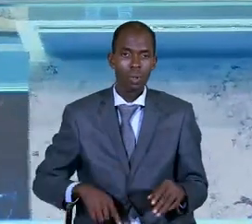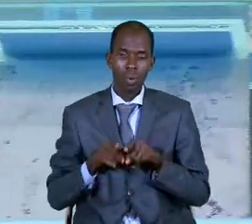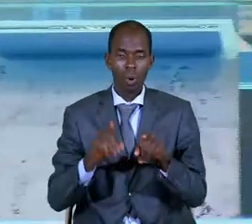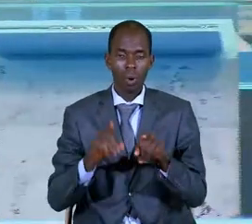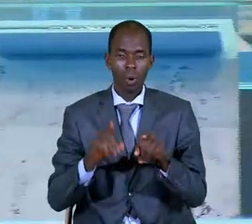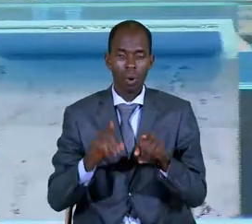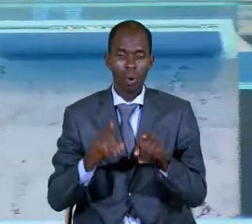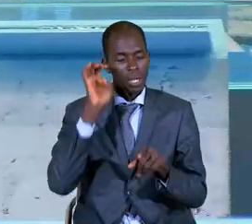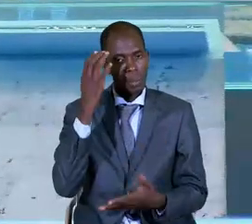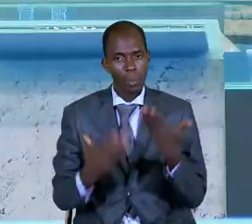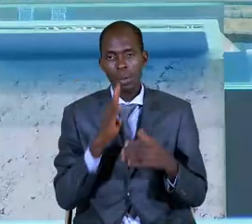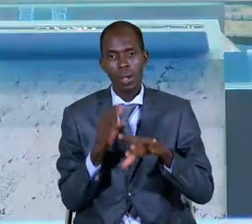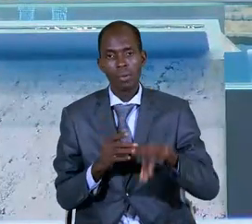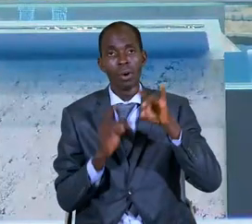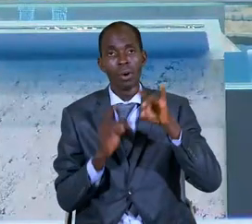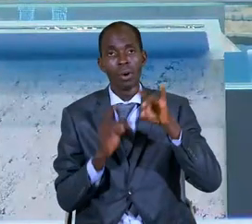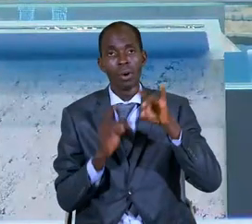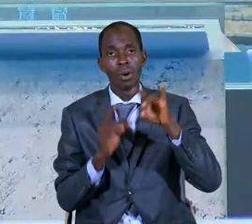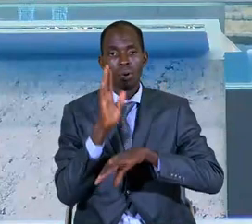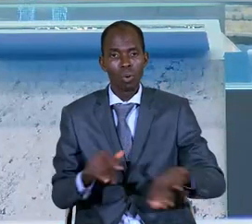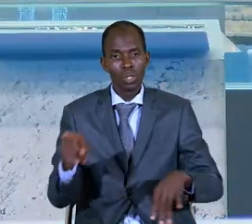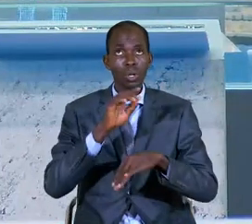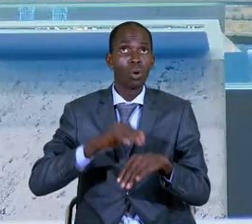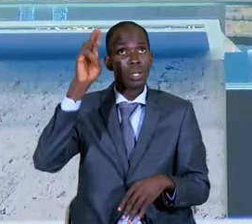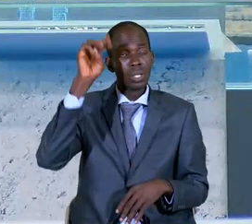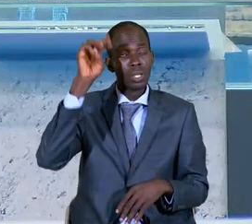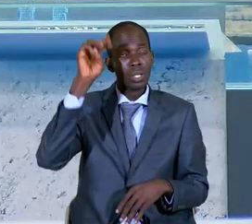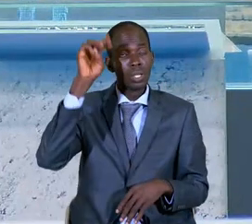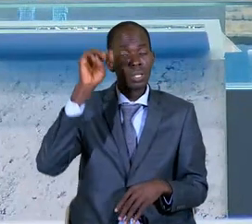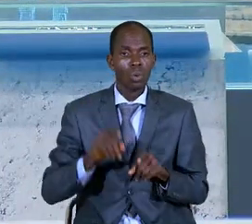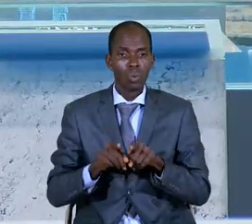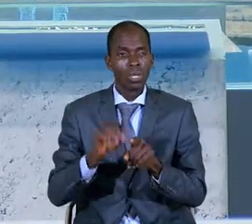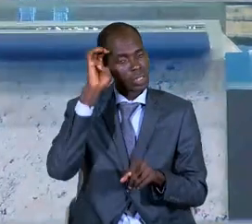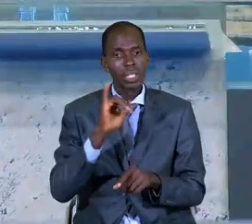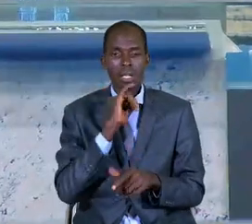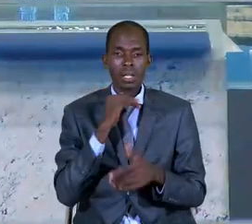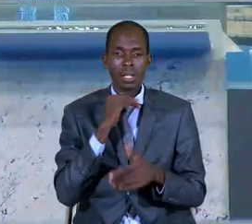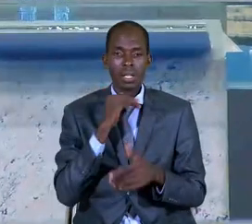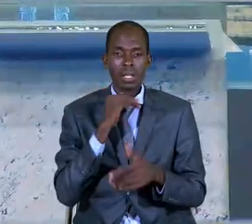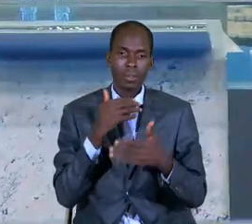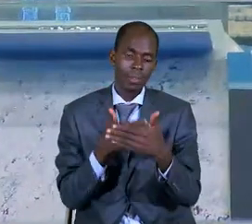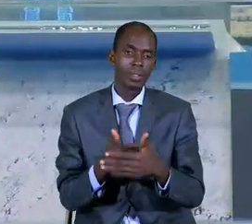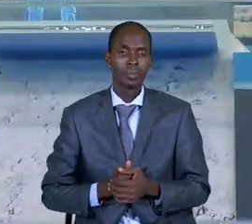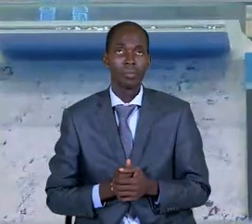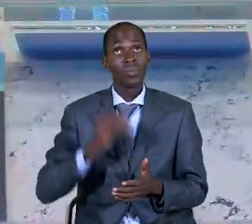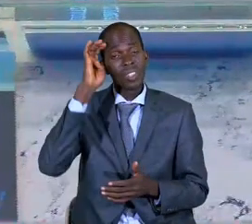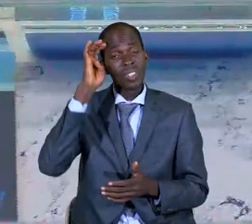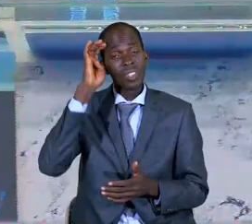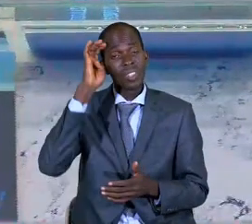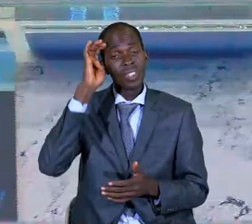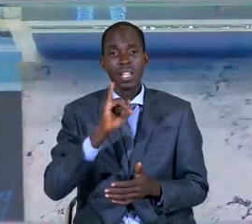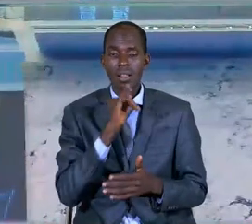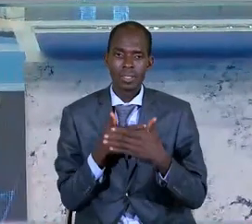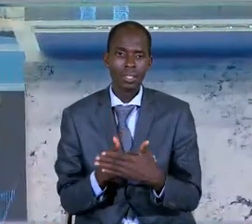found. Call ye upon him while he is near. He is near.